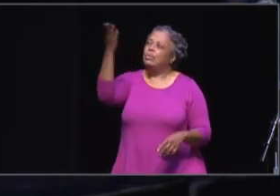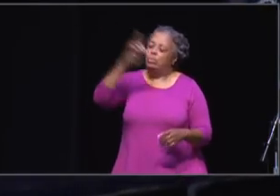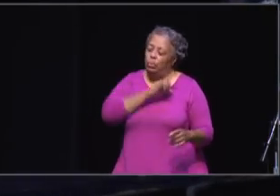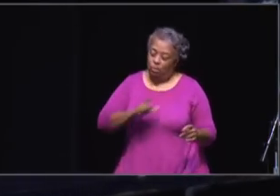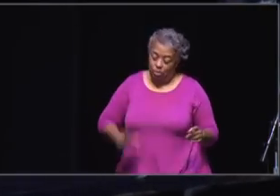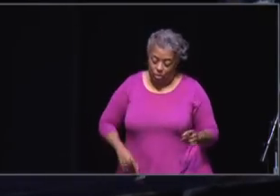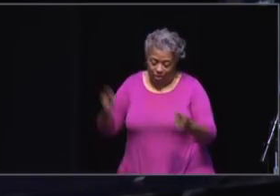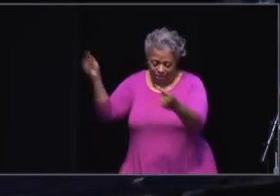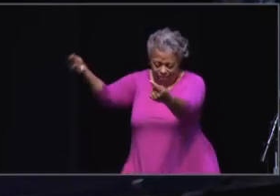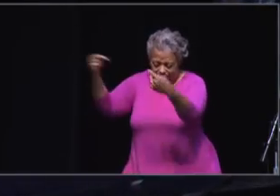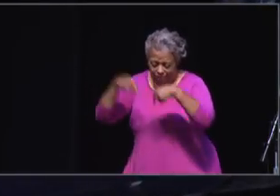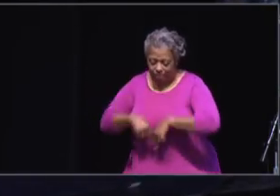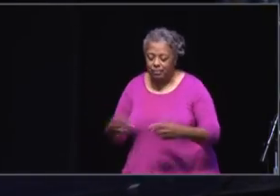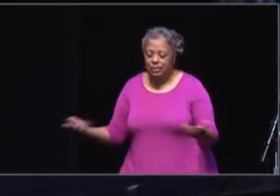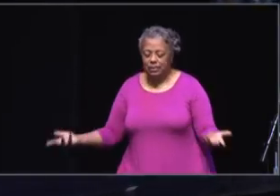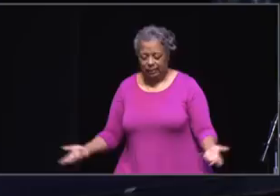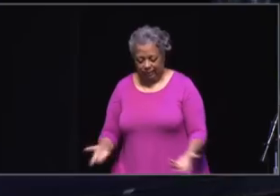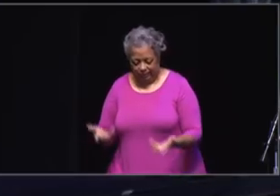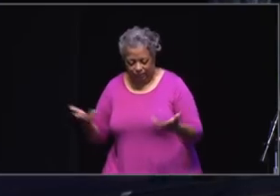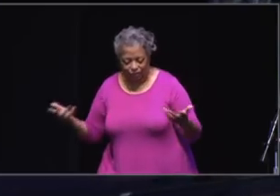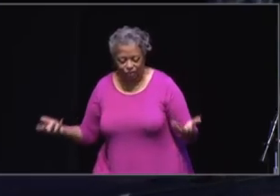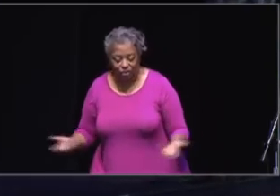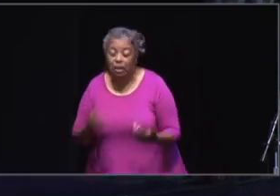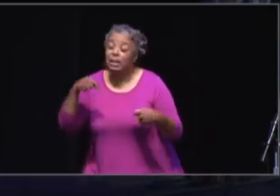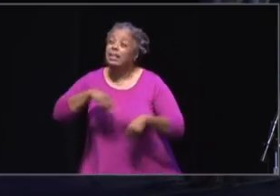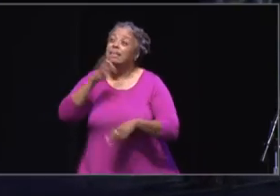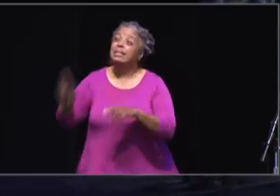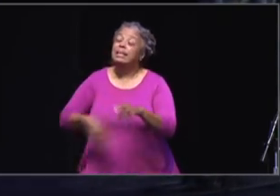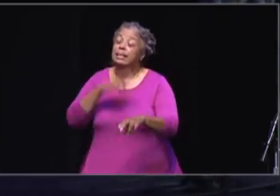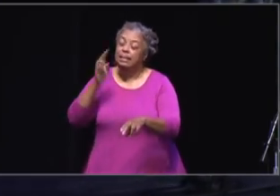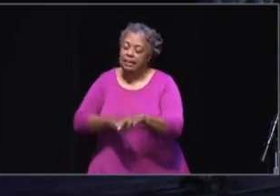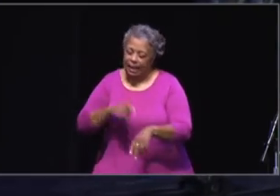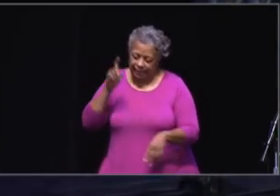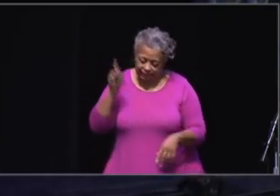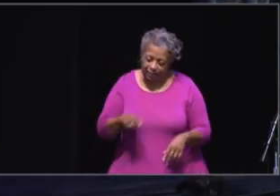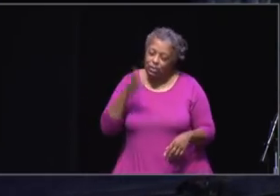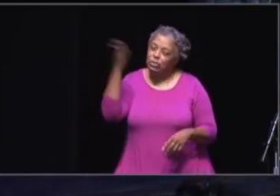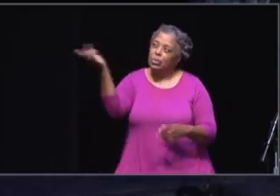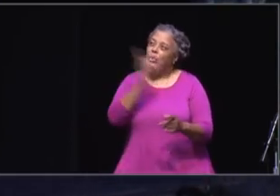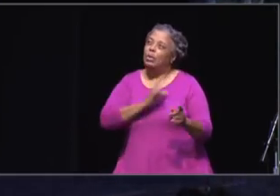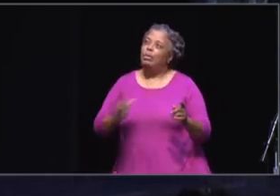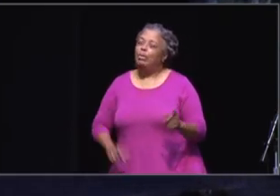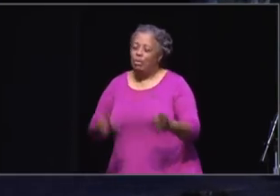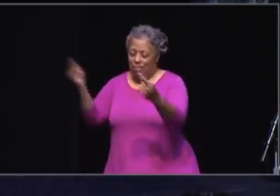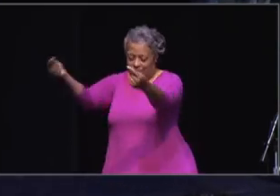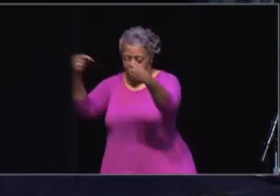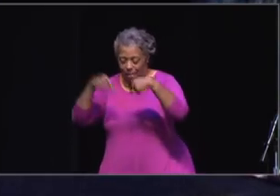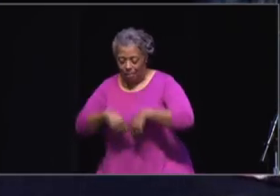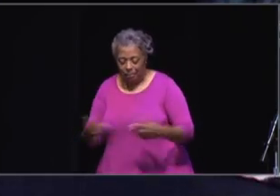Lord, kumbaya, yeah, yeah, yeah. This nation needs you, Lord,